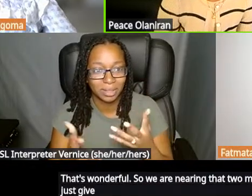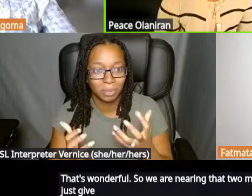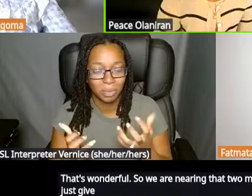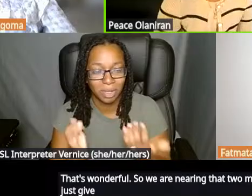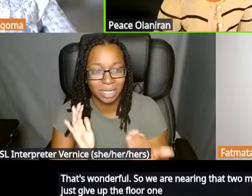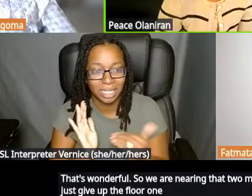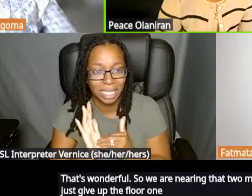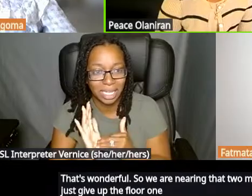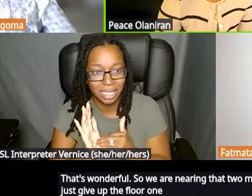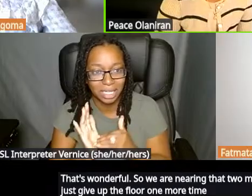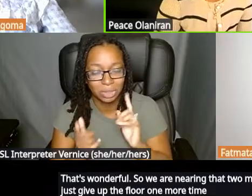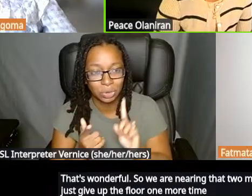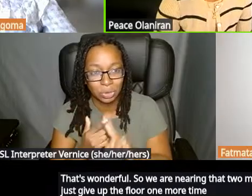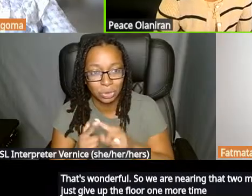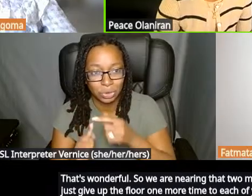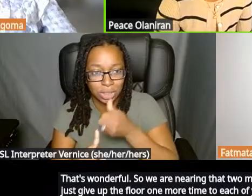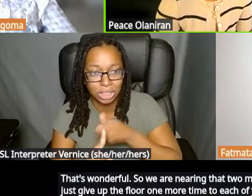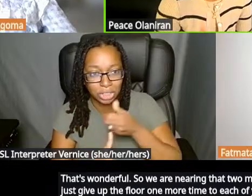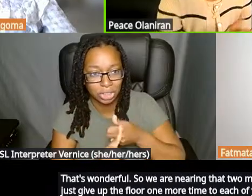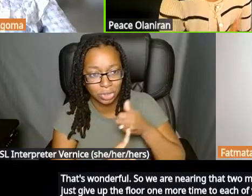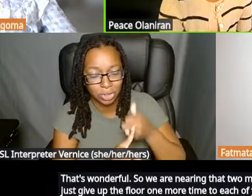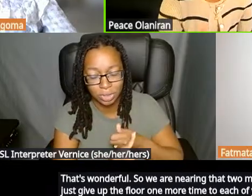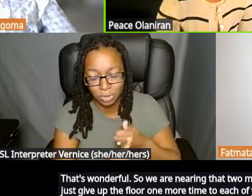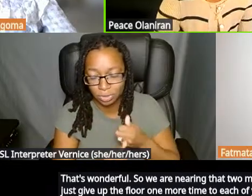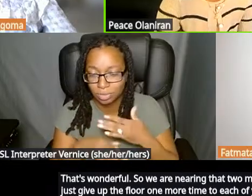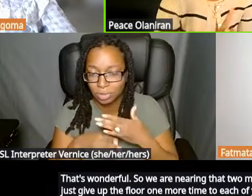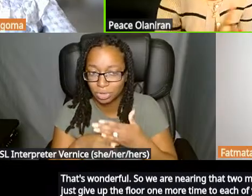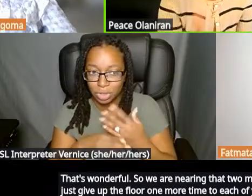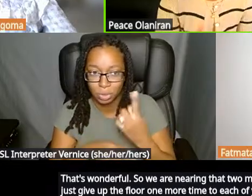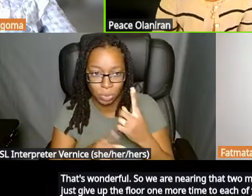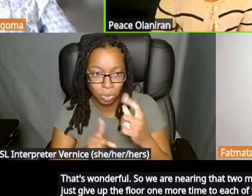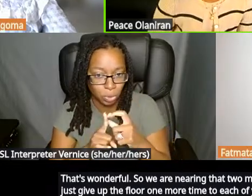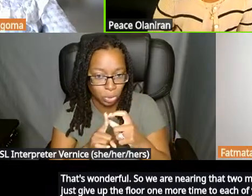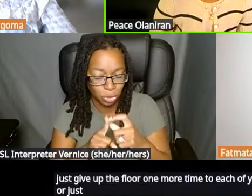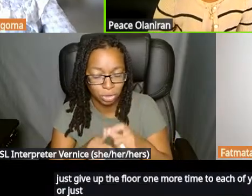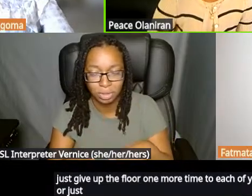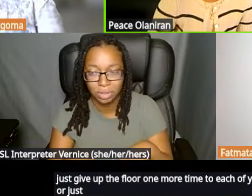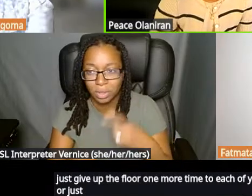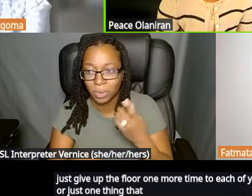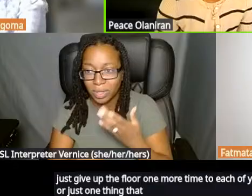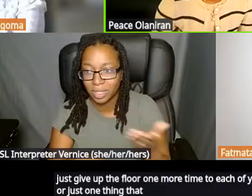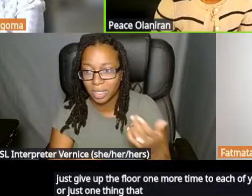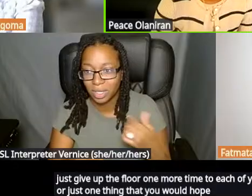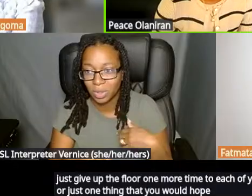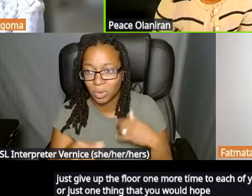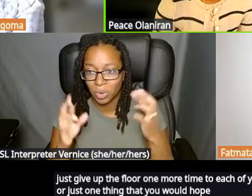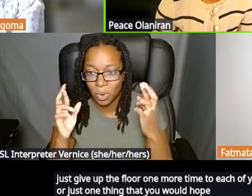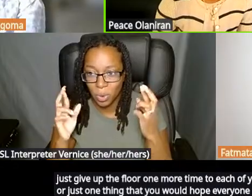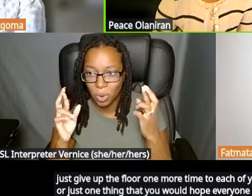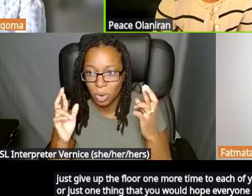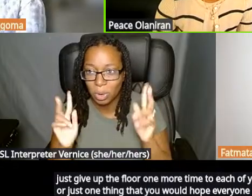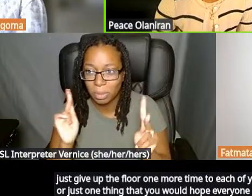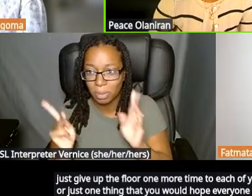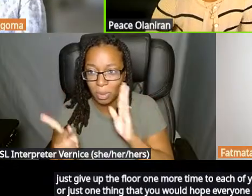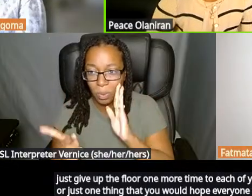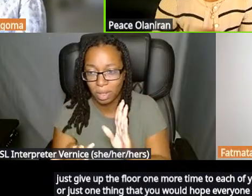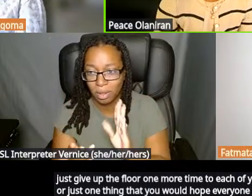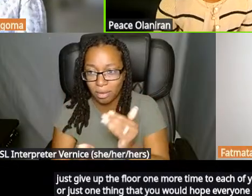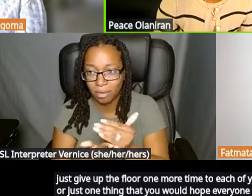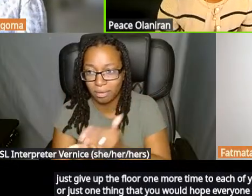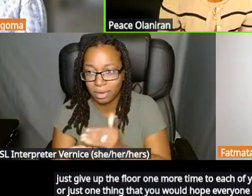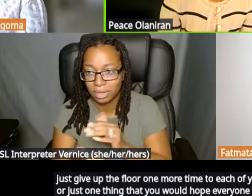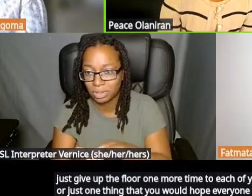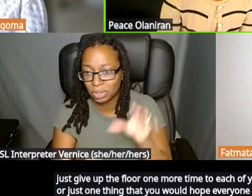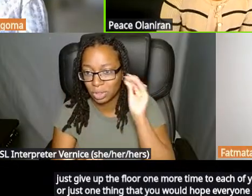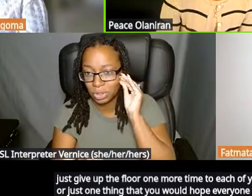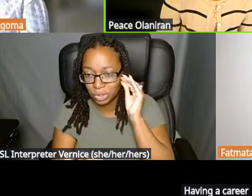more time to each of you to just share just one word or just one thing that you would hope everyone takes from just having